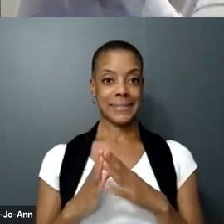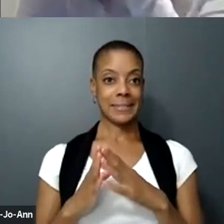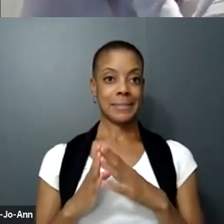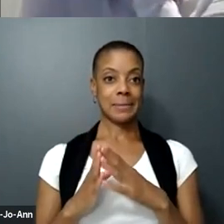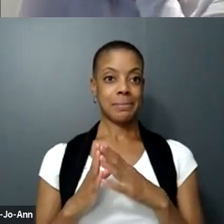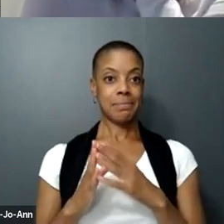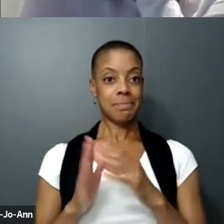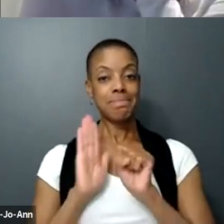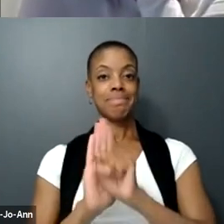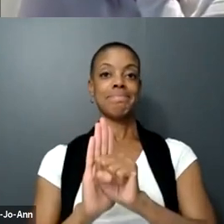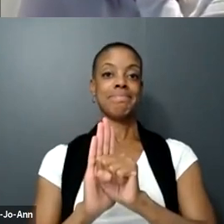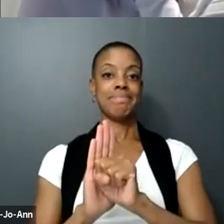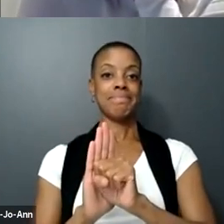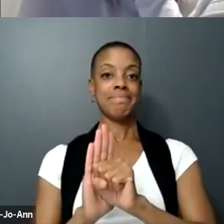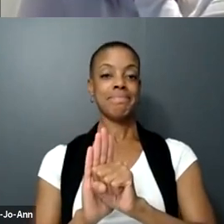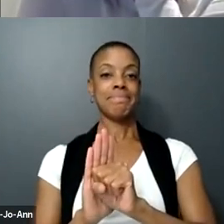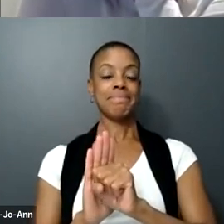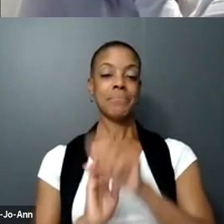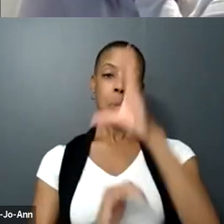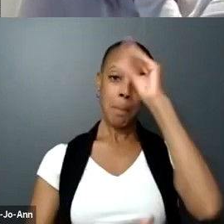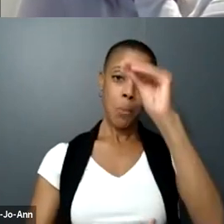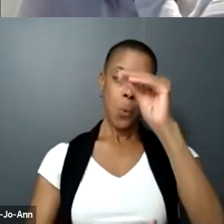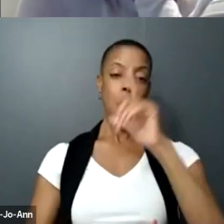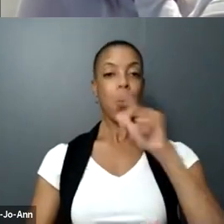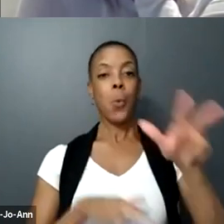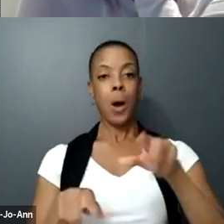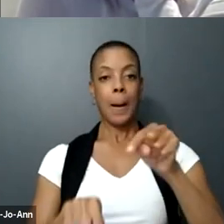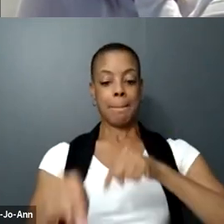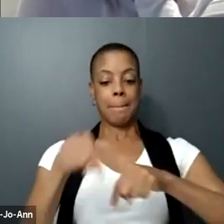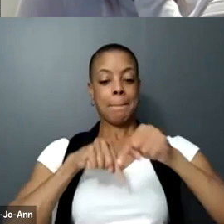symbolizes the boy who walked backwards through the snow.